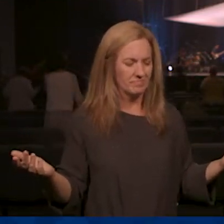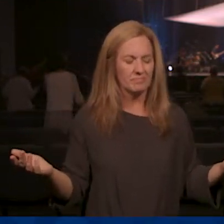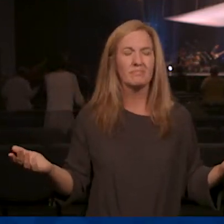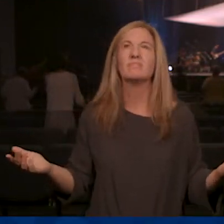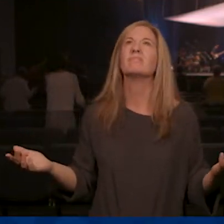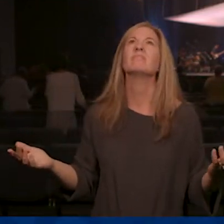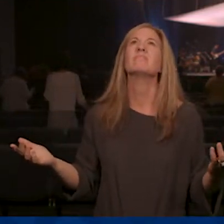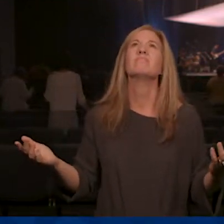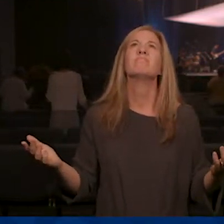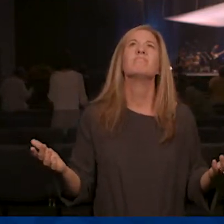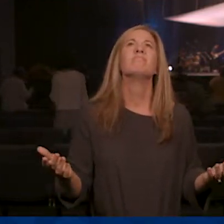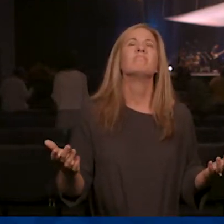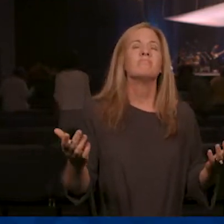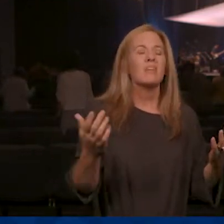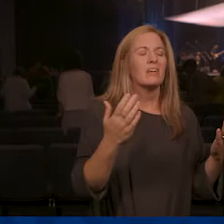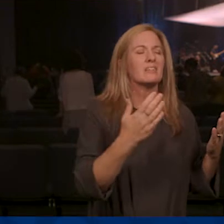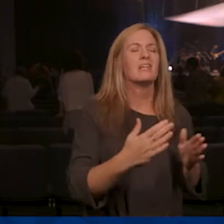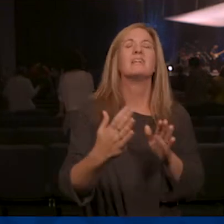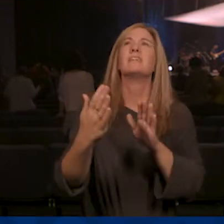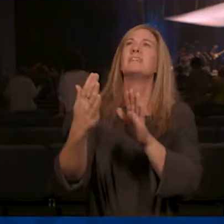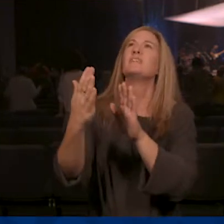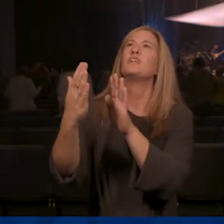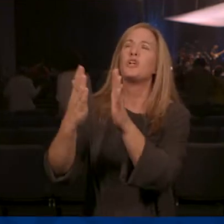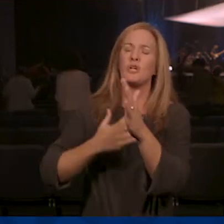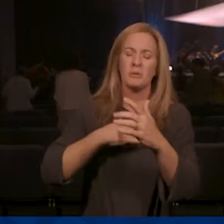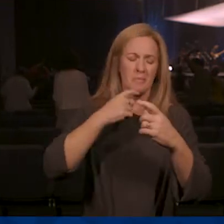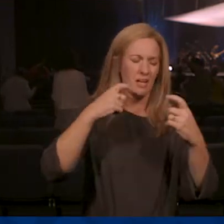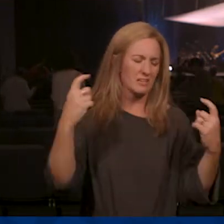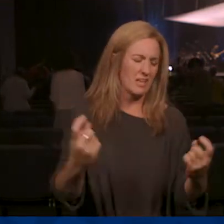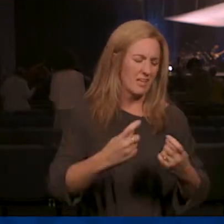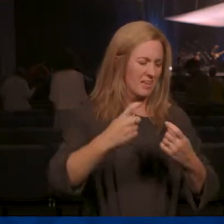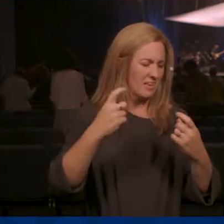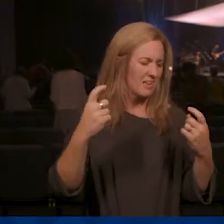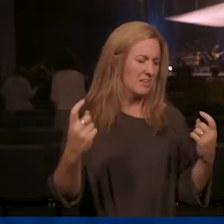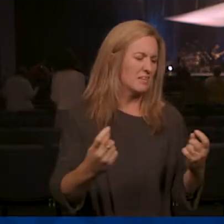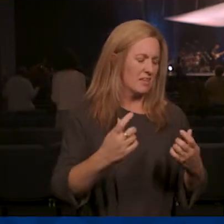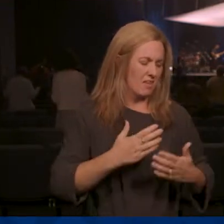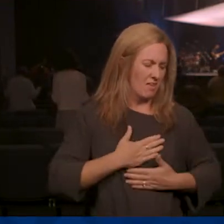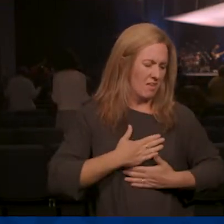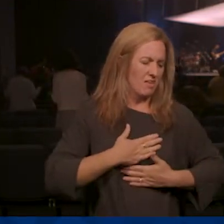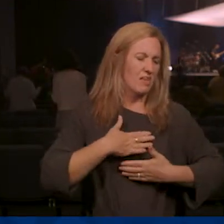you. And I confess my sin to you again.